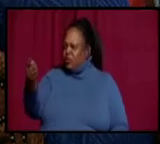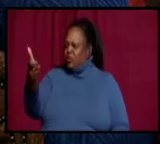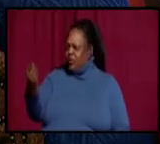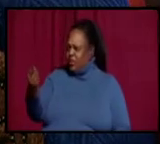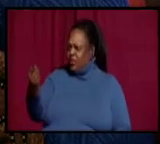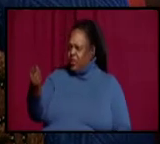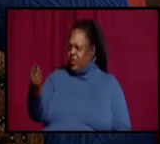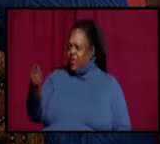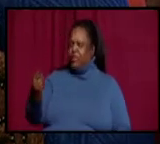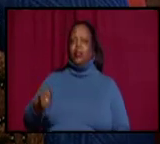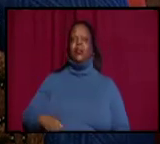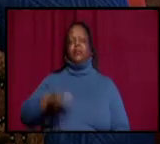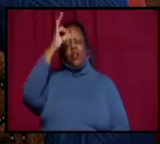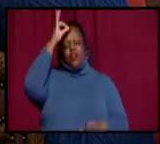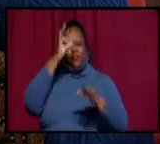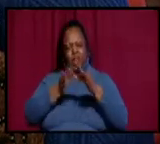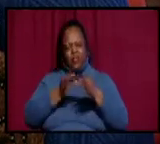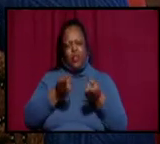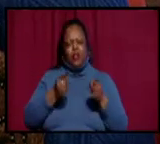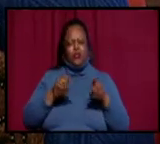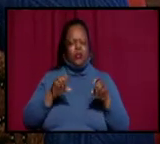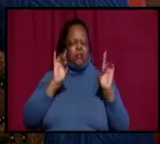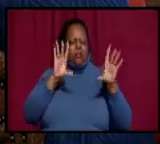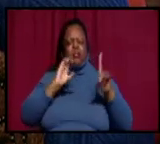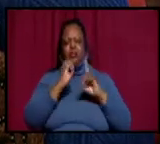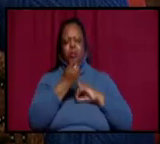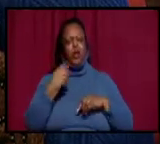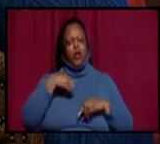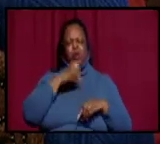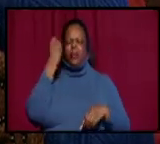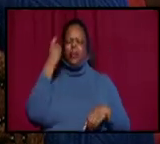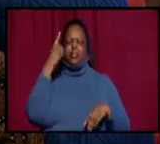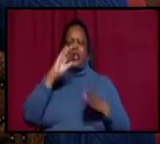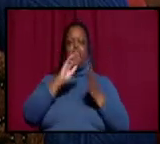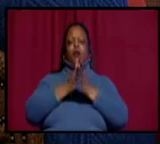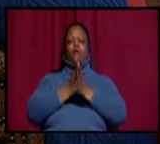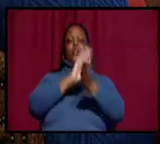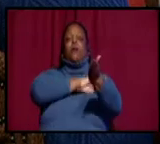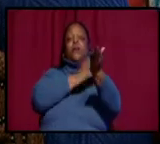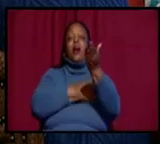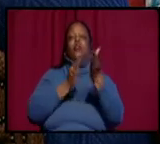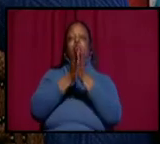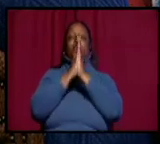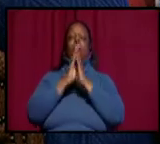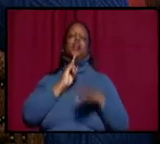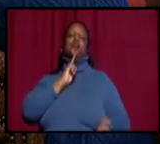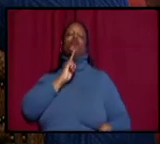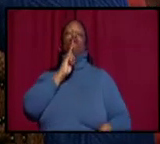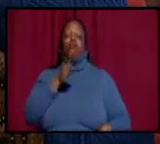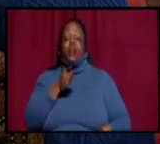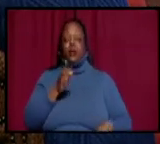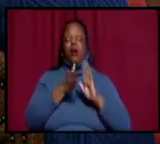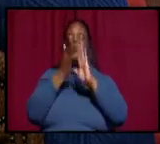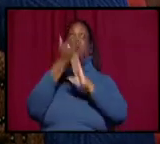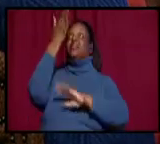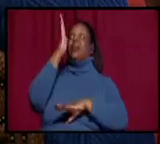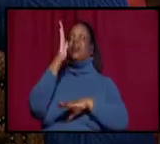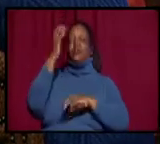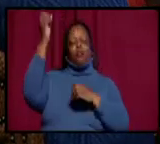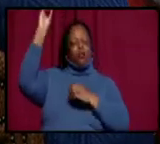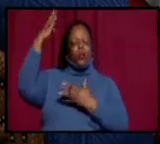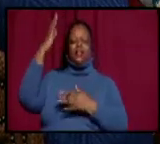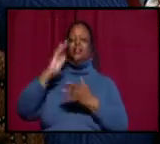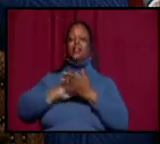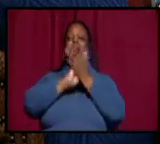on Faith in Crisis tonight, because we have discovered that the power of prayer is real. Praise God. Grace